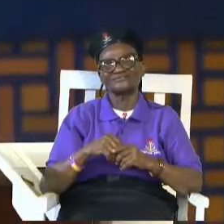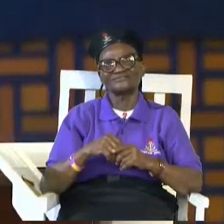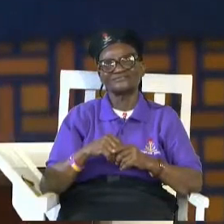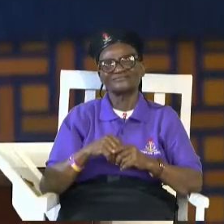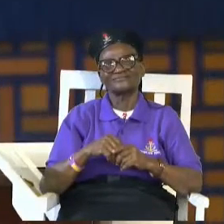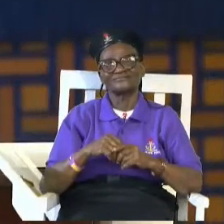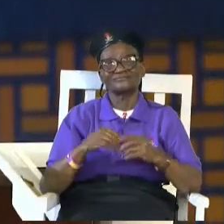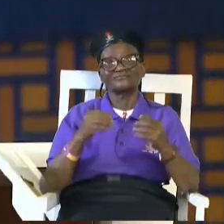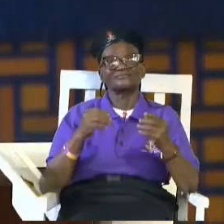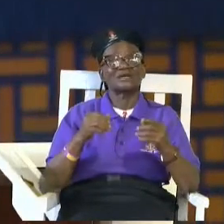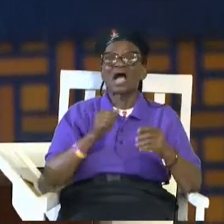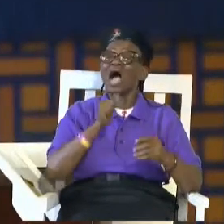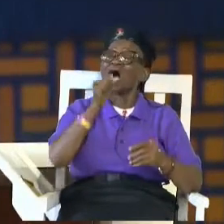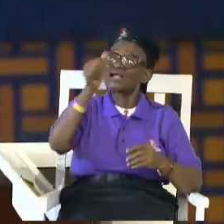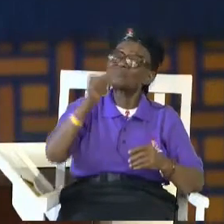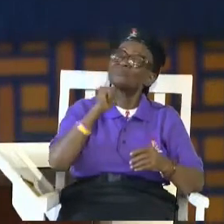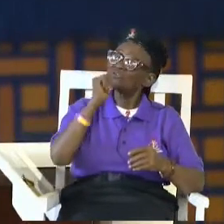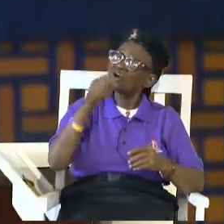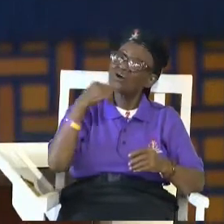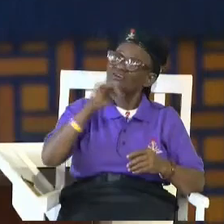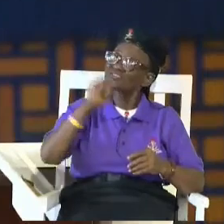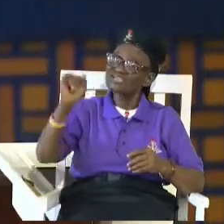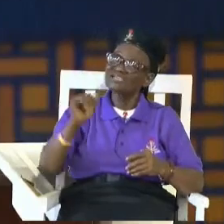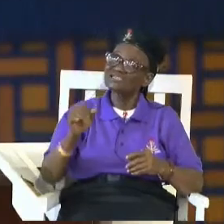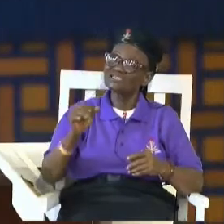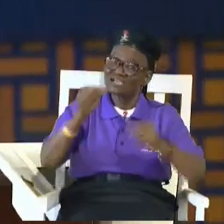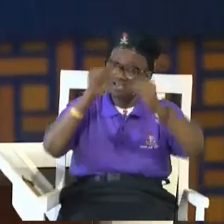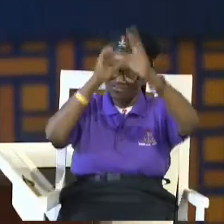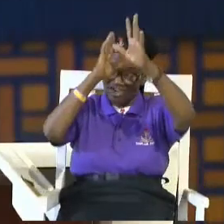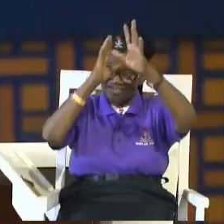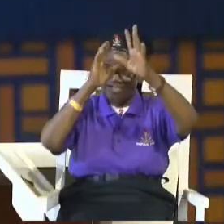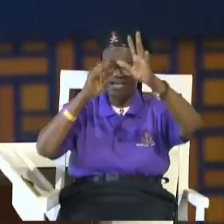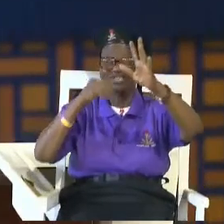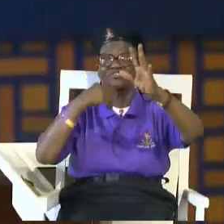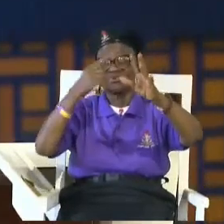I'm not saying Daddy asked me to repeat that now.